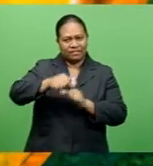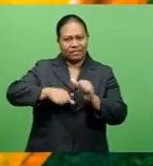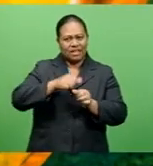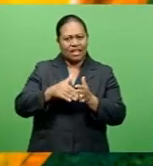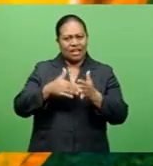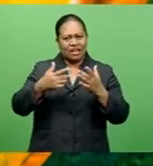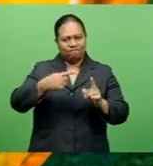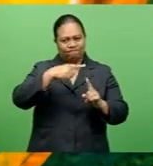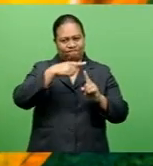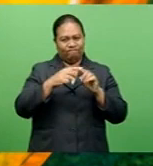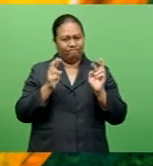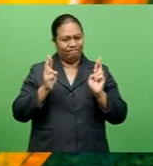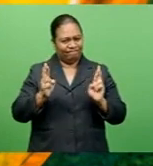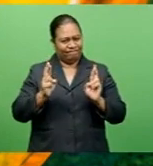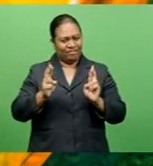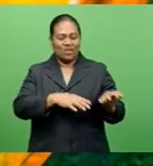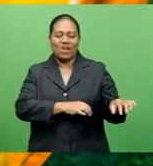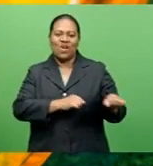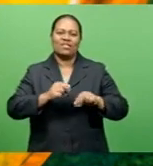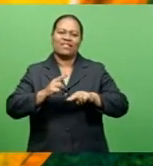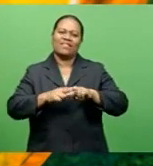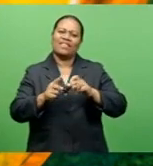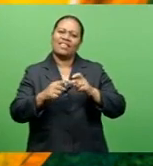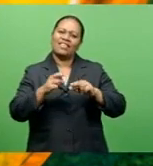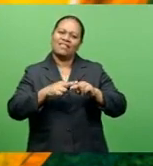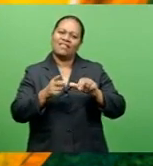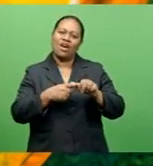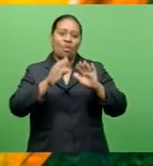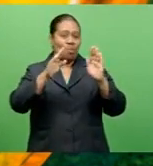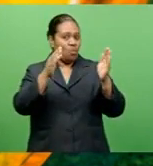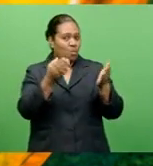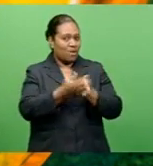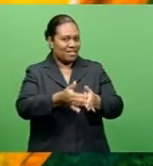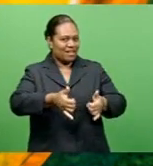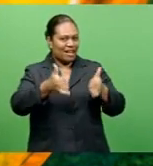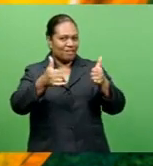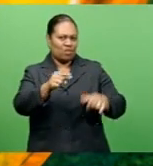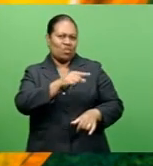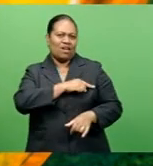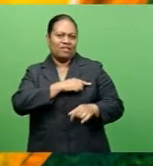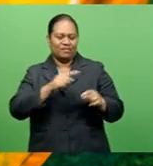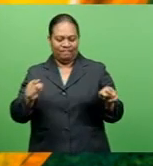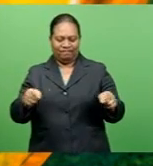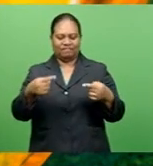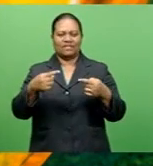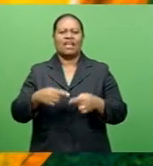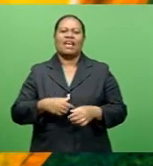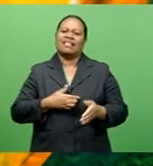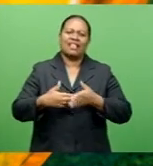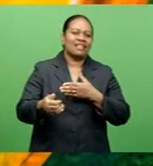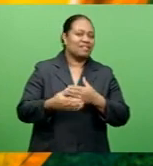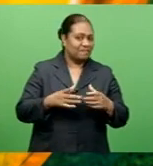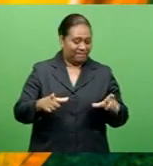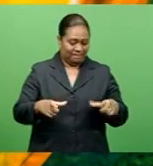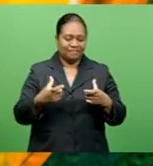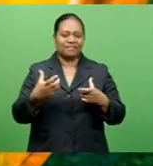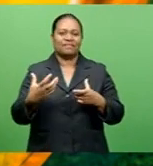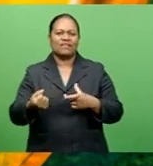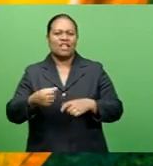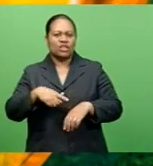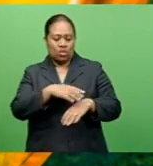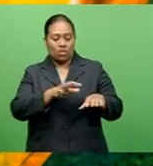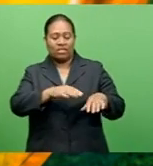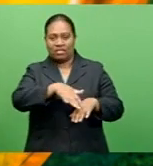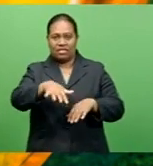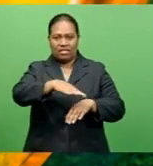its fingers crossed it'll host the FIFA World Cup qualifying tournament. Despite all the challenges, the Fiji FA is confident